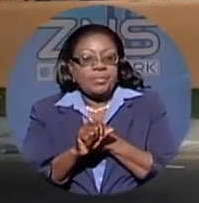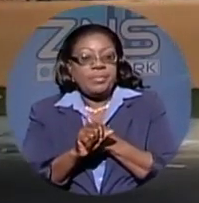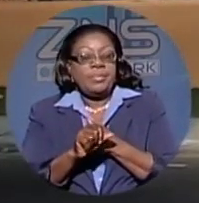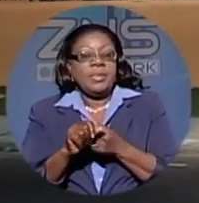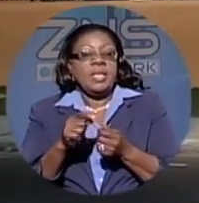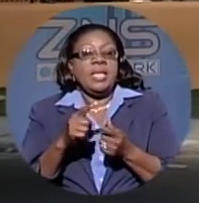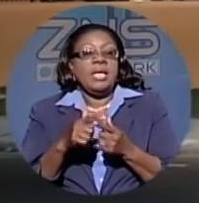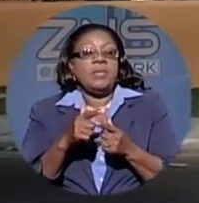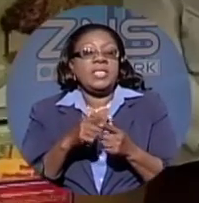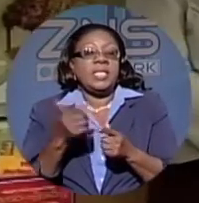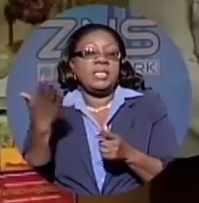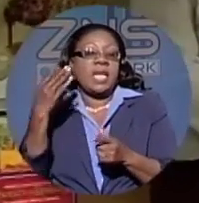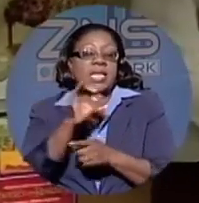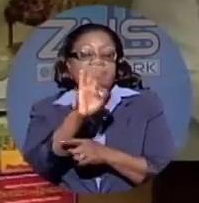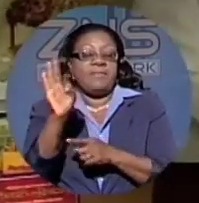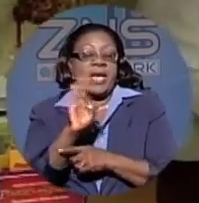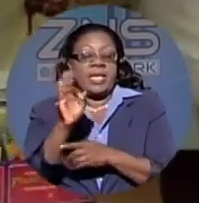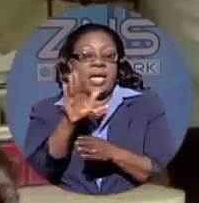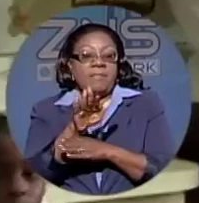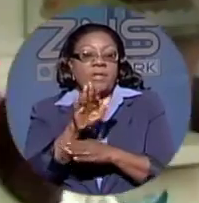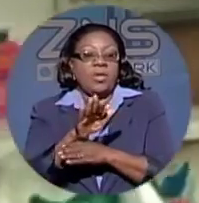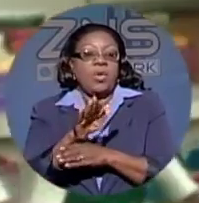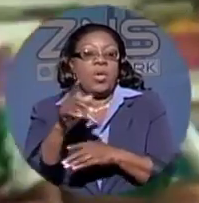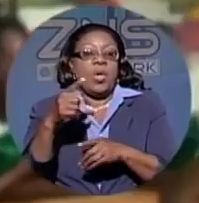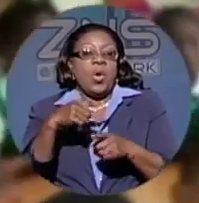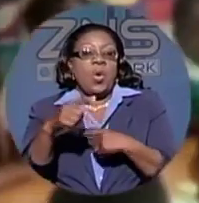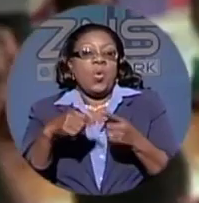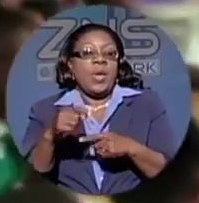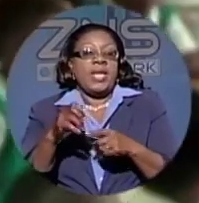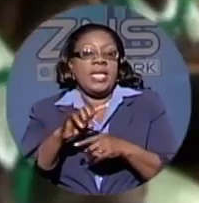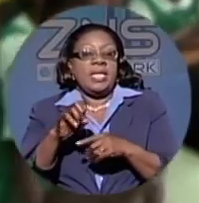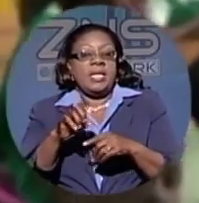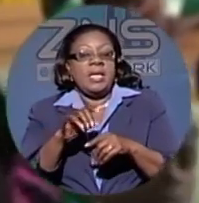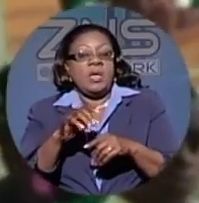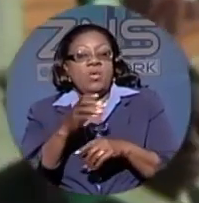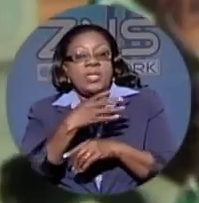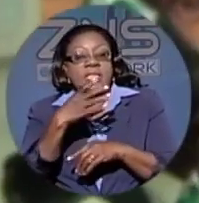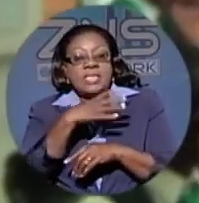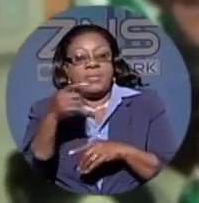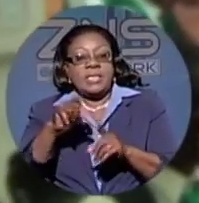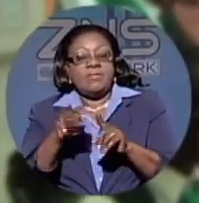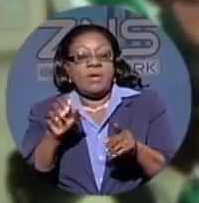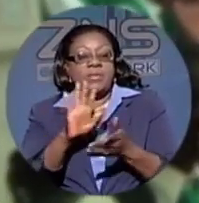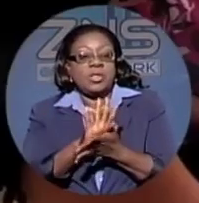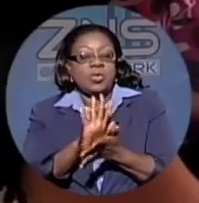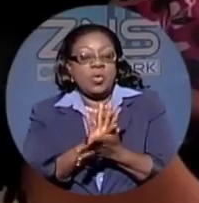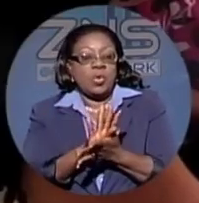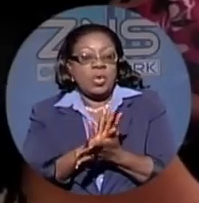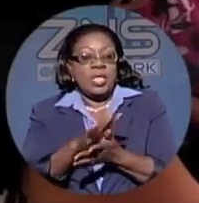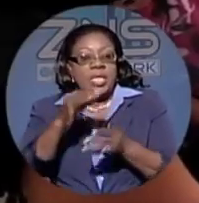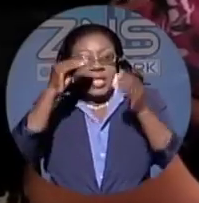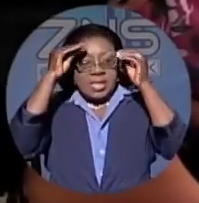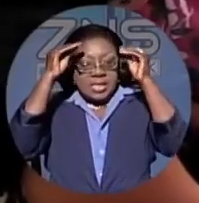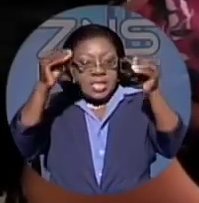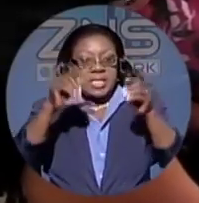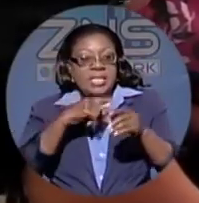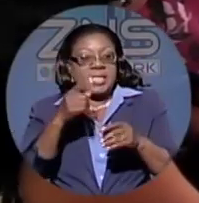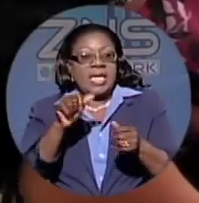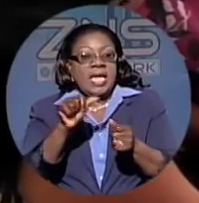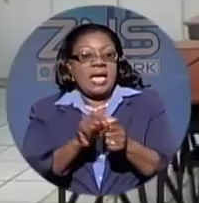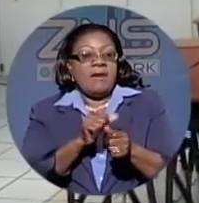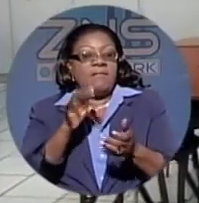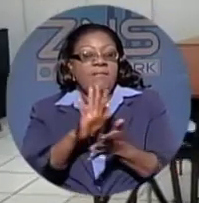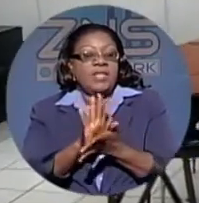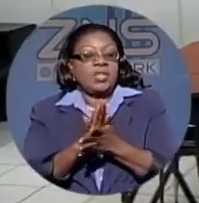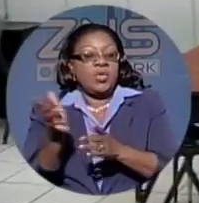that 11-year-old Marco Archer was dismissed from Columbus Primary School. His teachers say every school day since